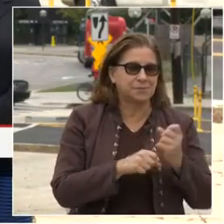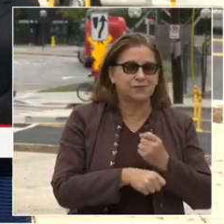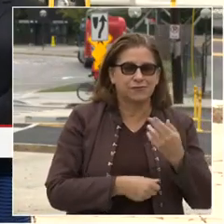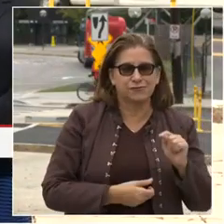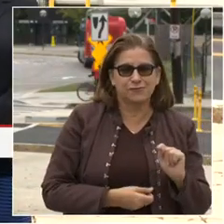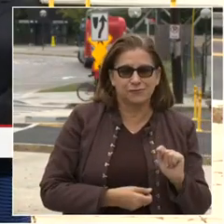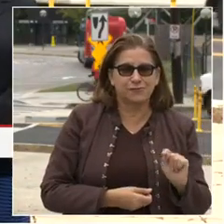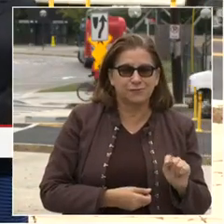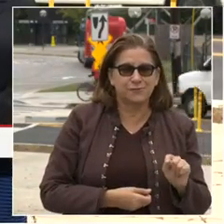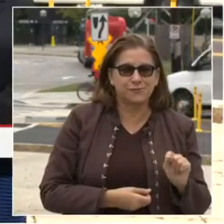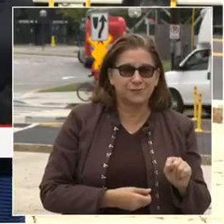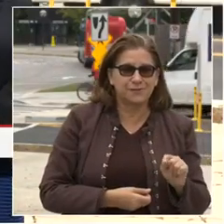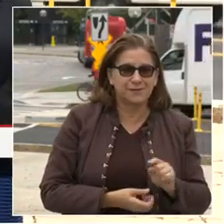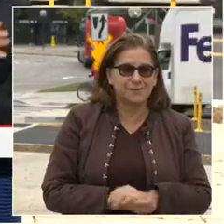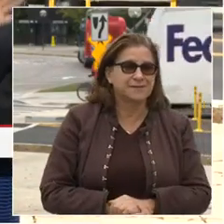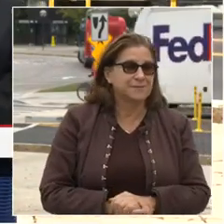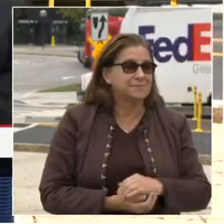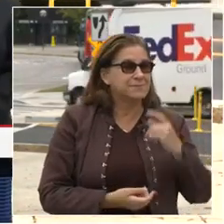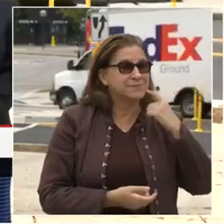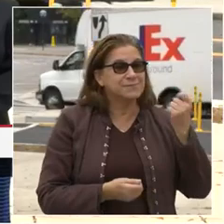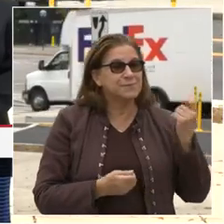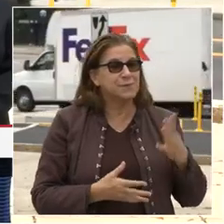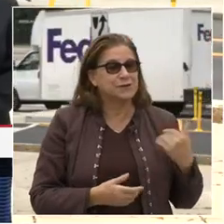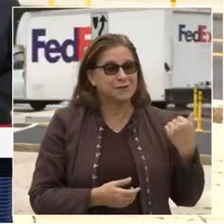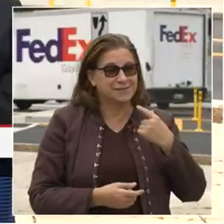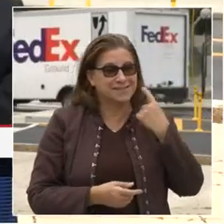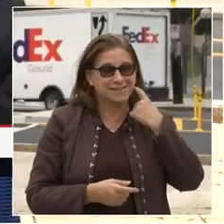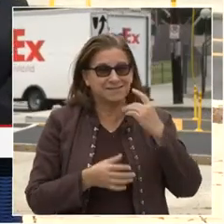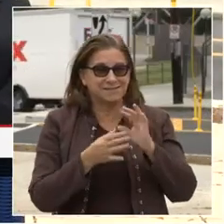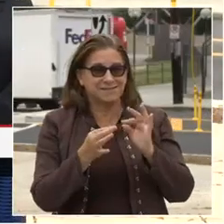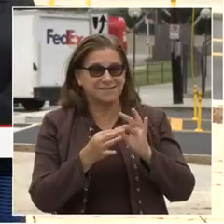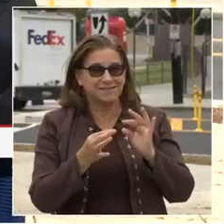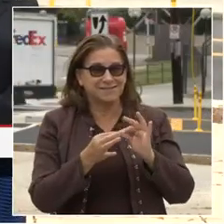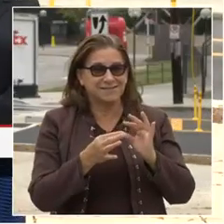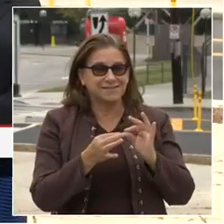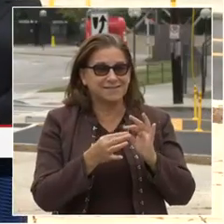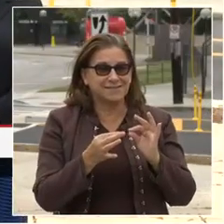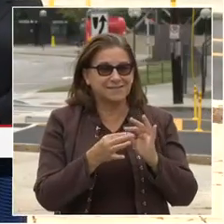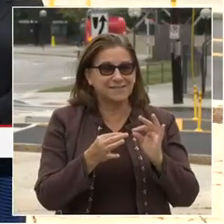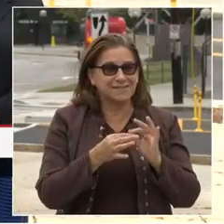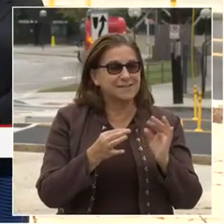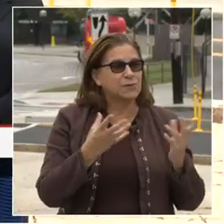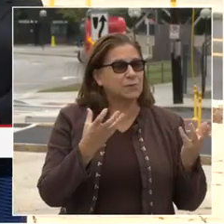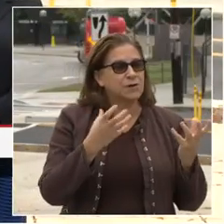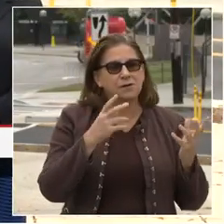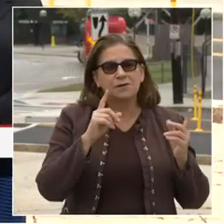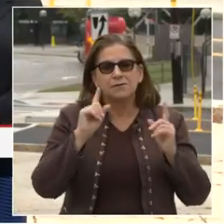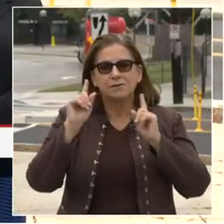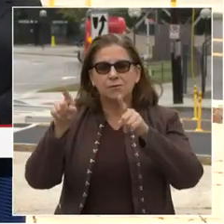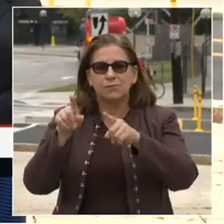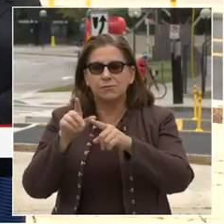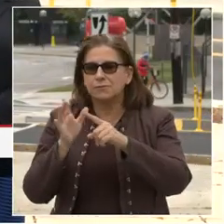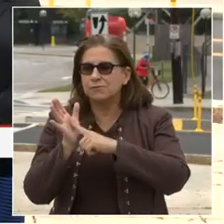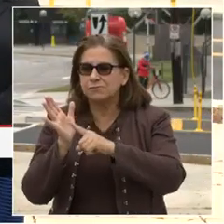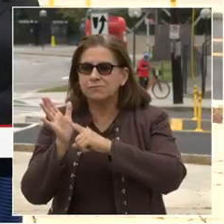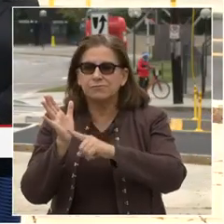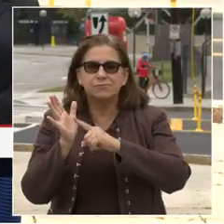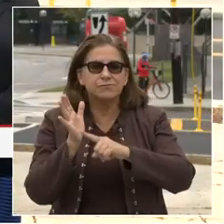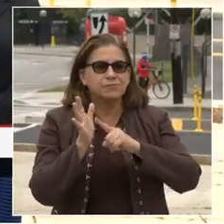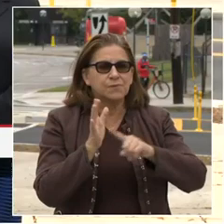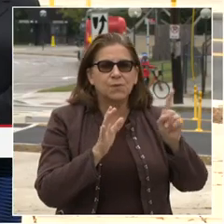the director has already mentioned in terms of going out and identifying high crash